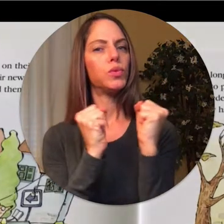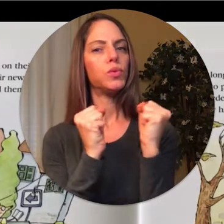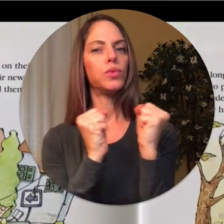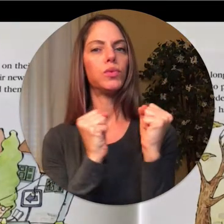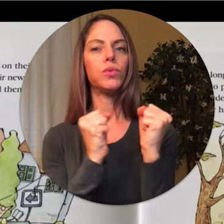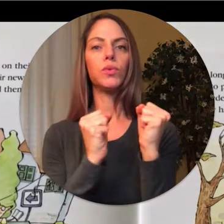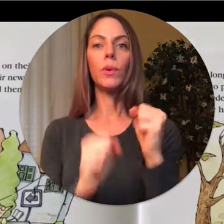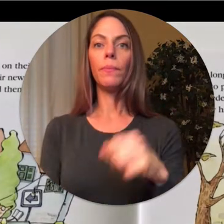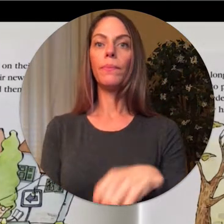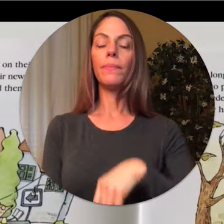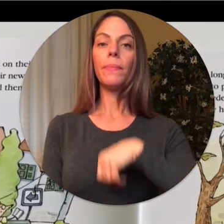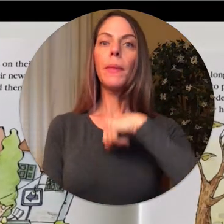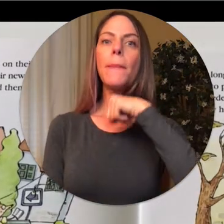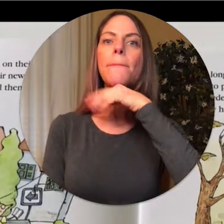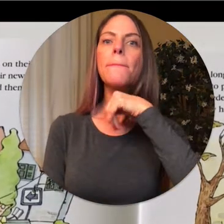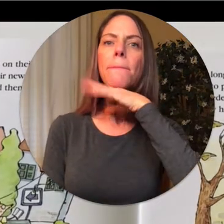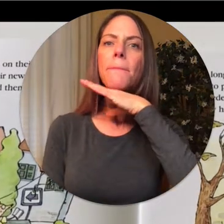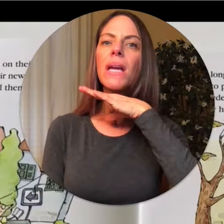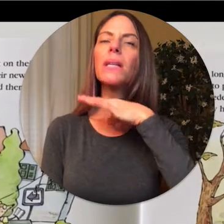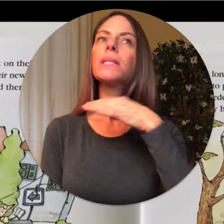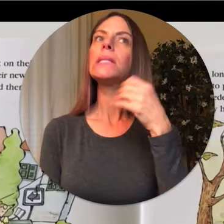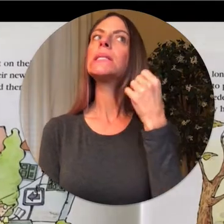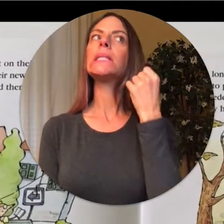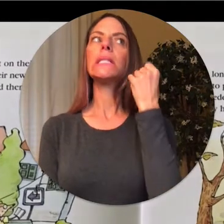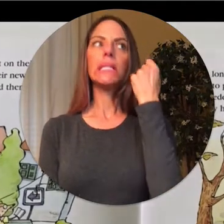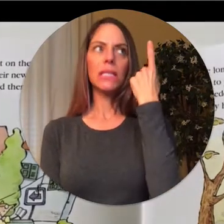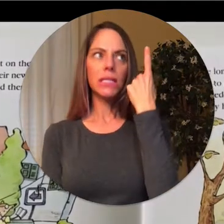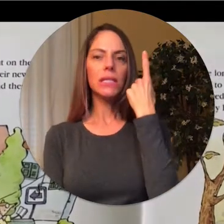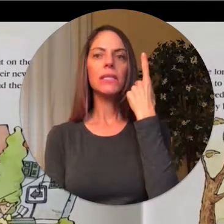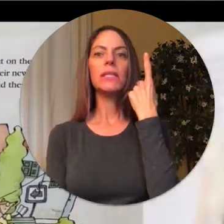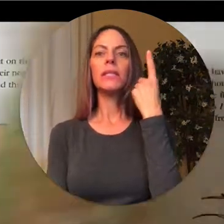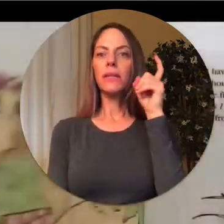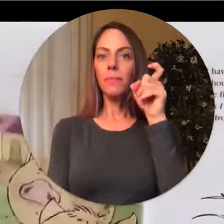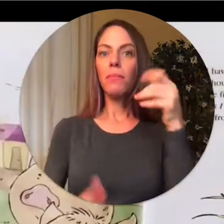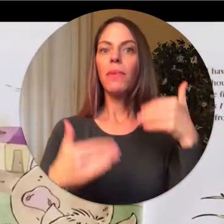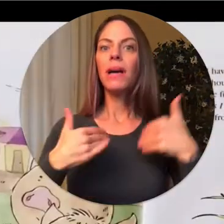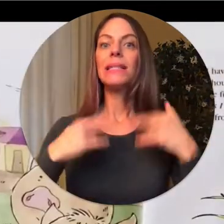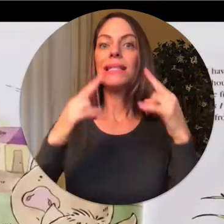warm and safe, just like the one they had left.